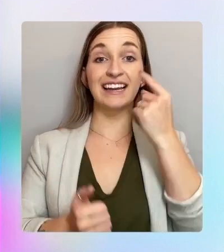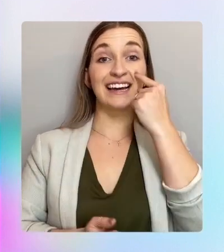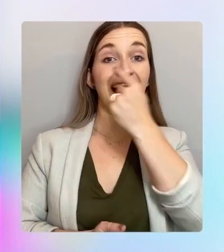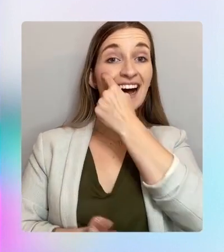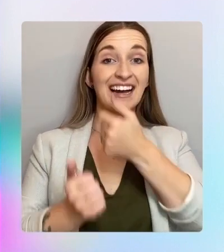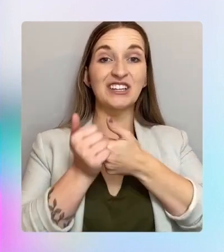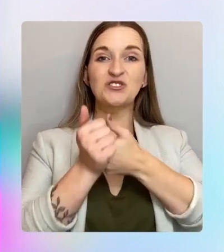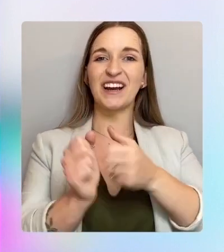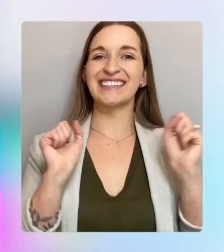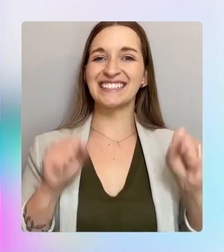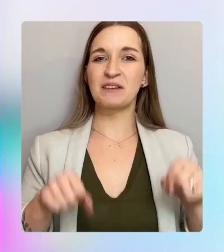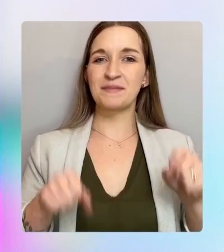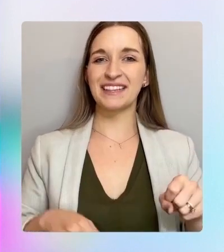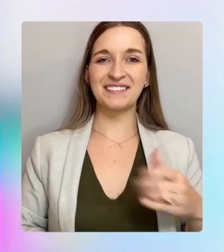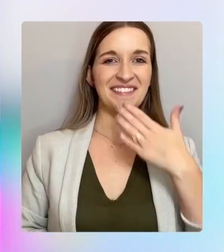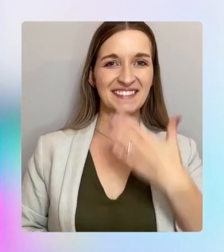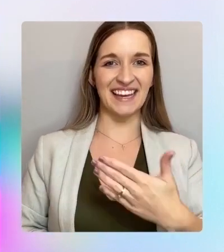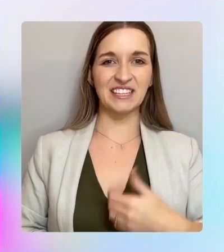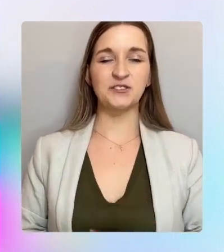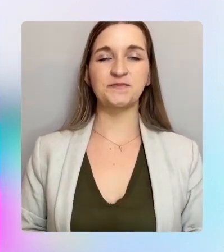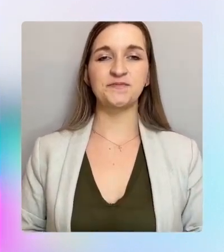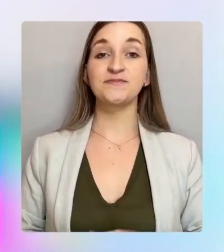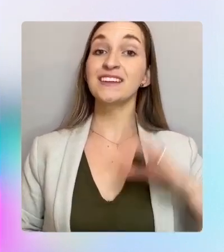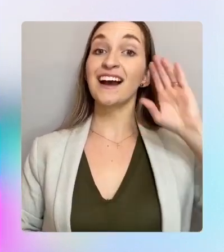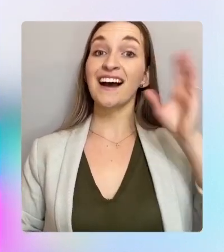tracking capabilities. Thank you.